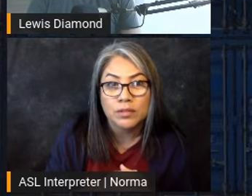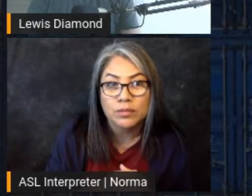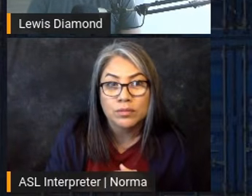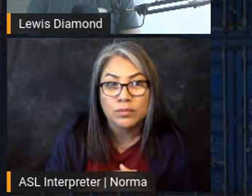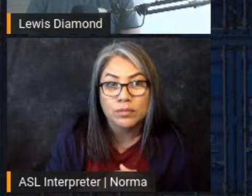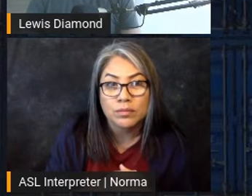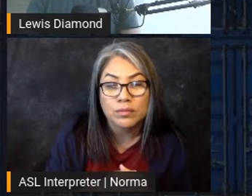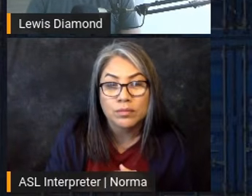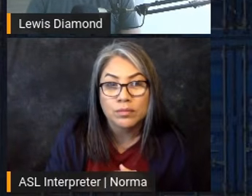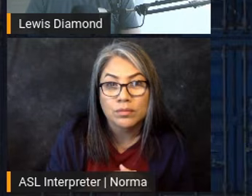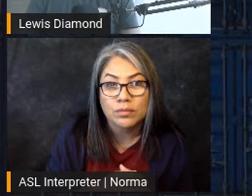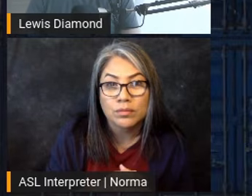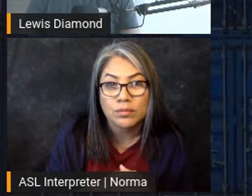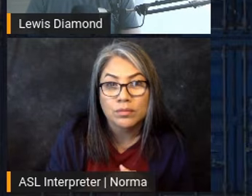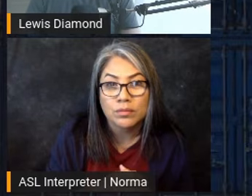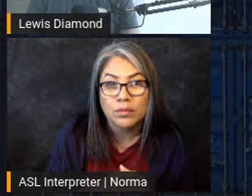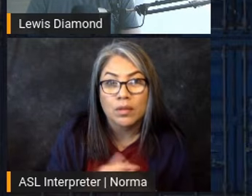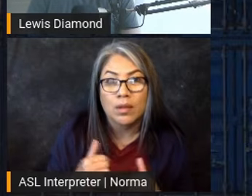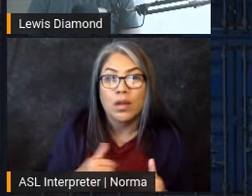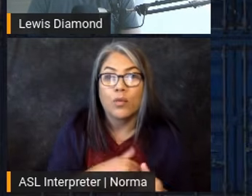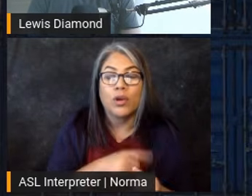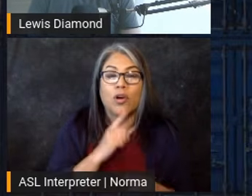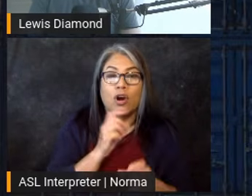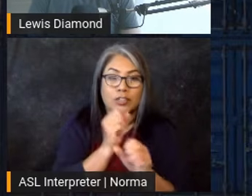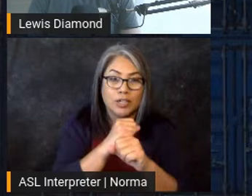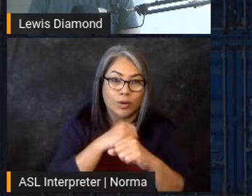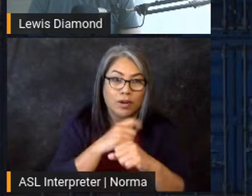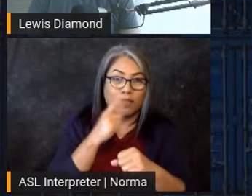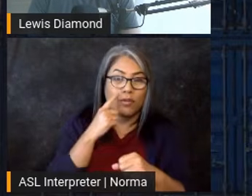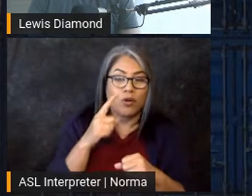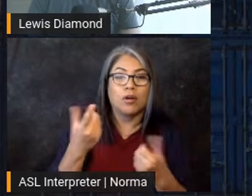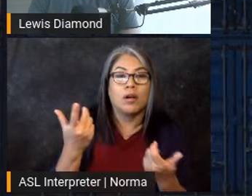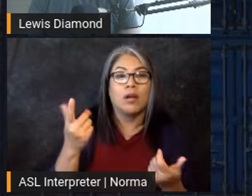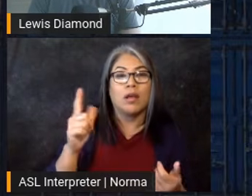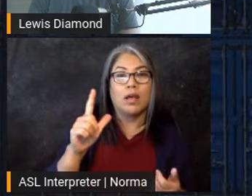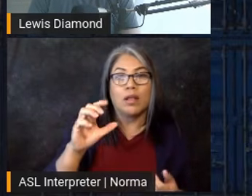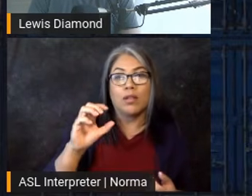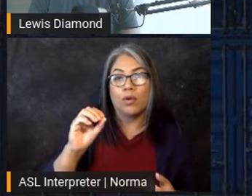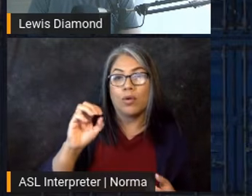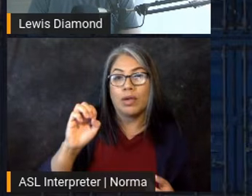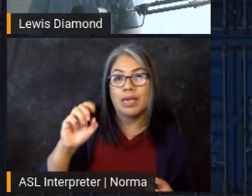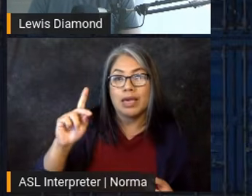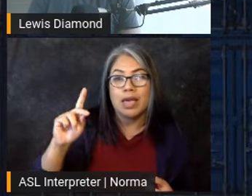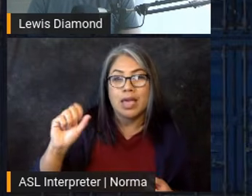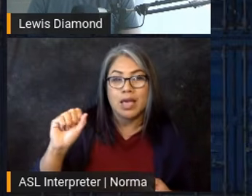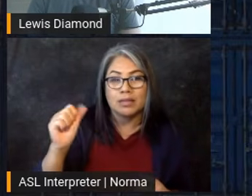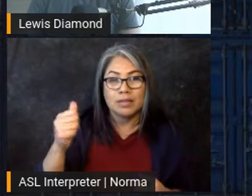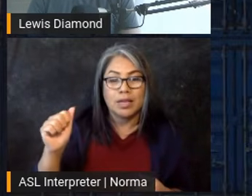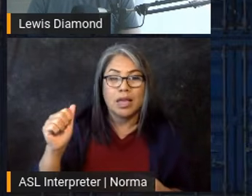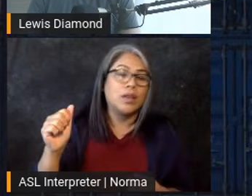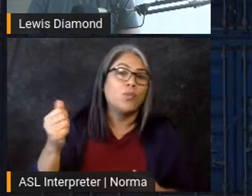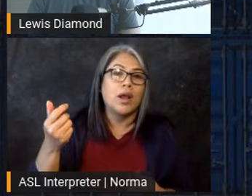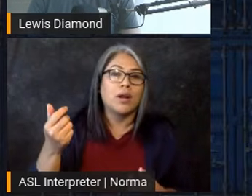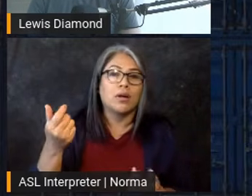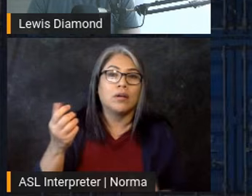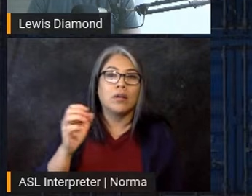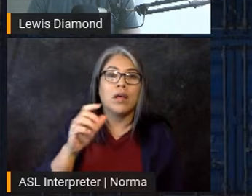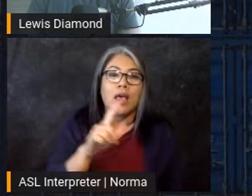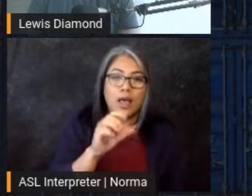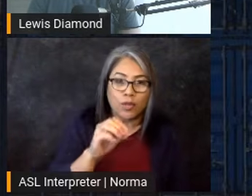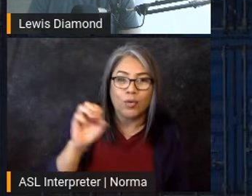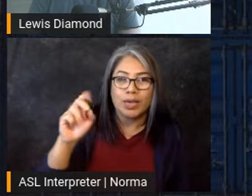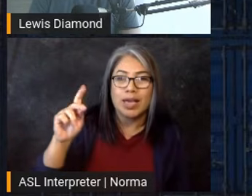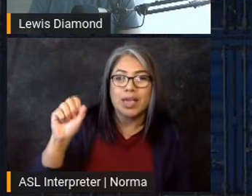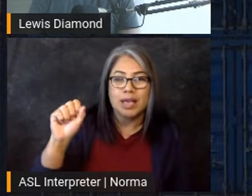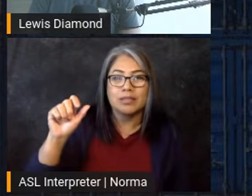and we'll generate it for the EKS Anywhere package for now.